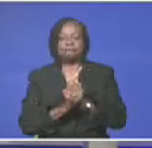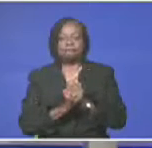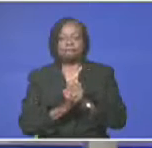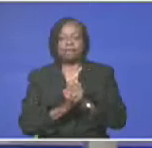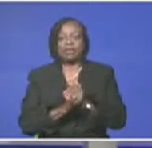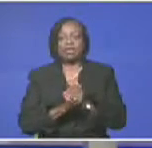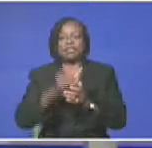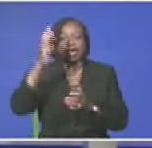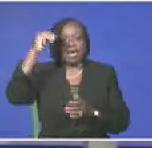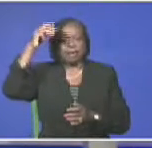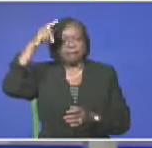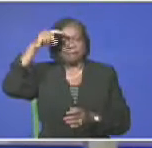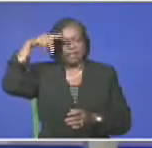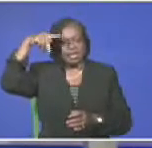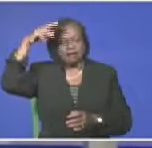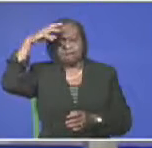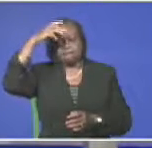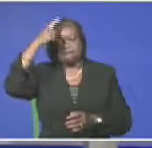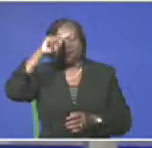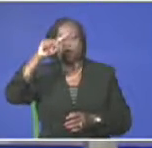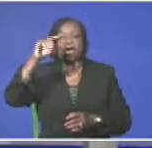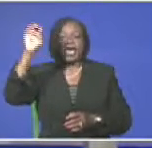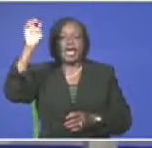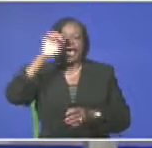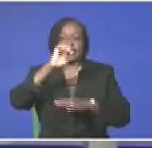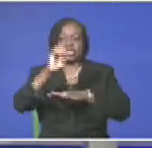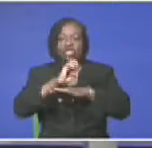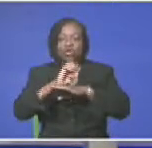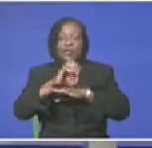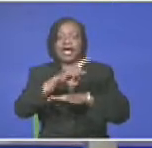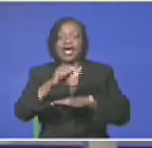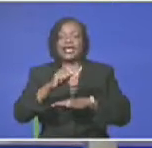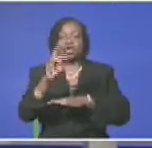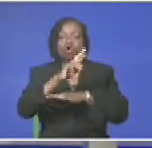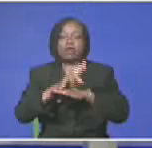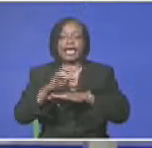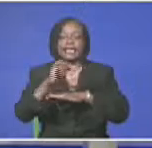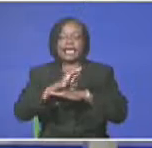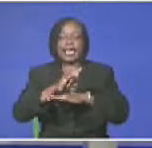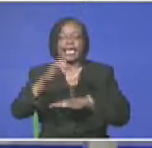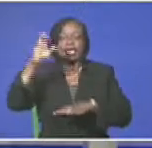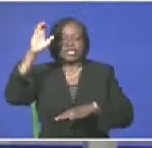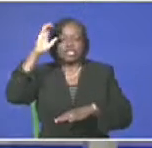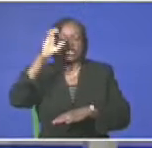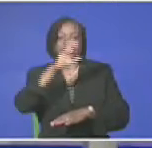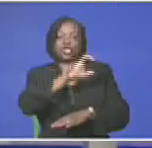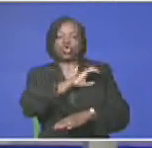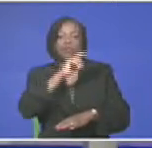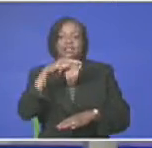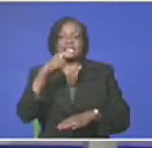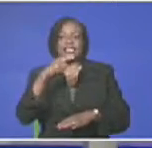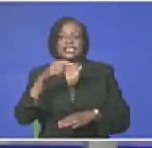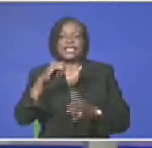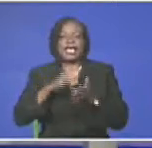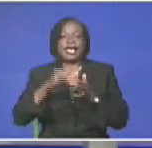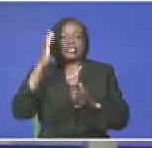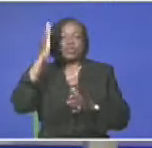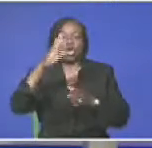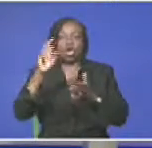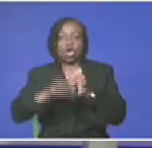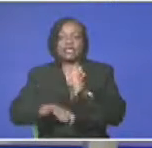Meanwhile, the member of parliament for Exuma and Ragged Island, Chester Cooper, believes the Grand Lucayan deal will cost taxpayers